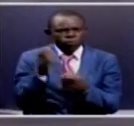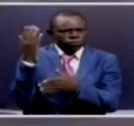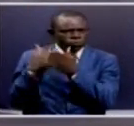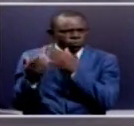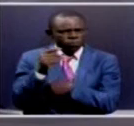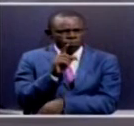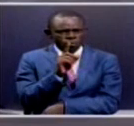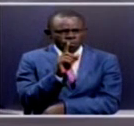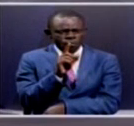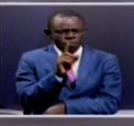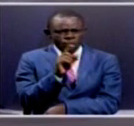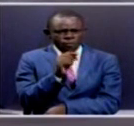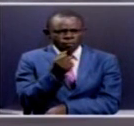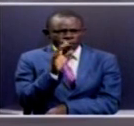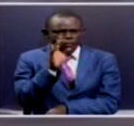2018.